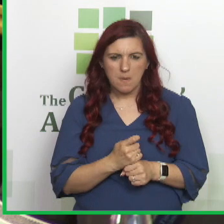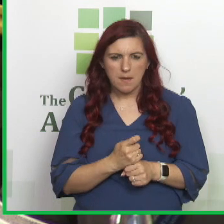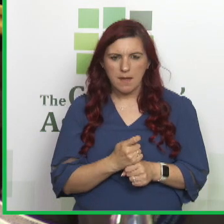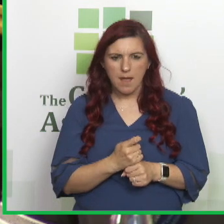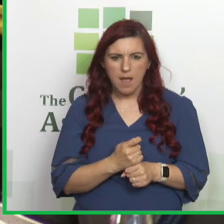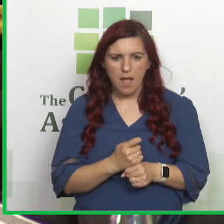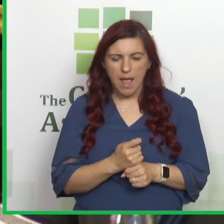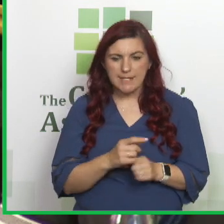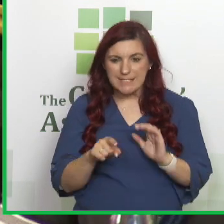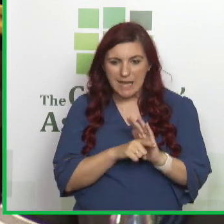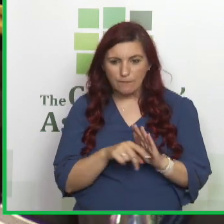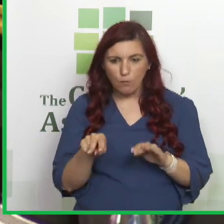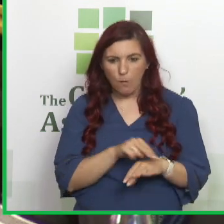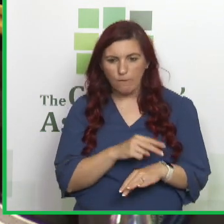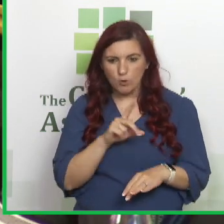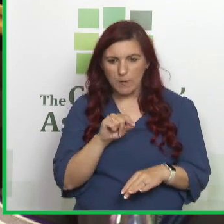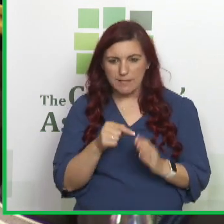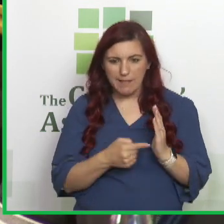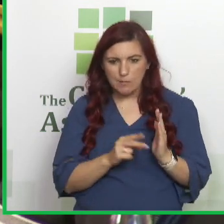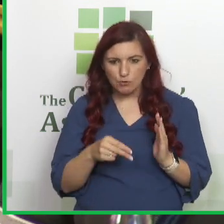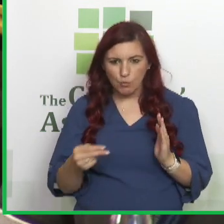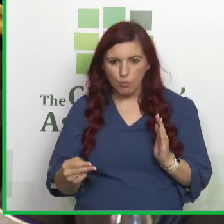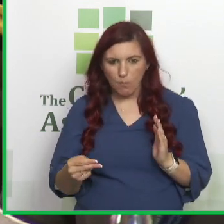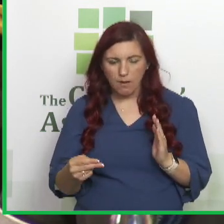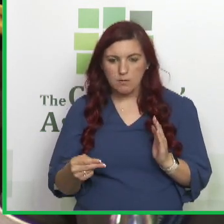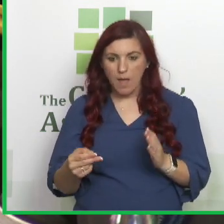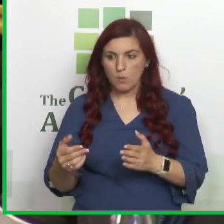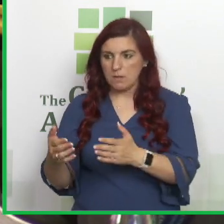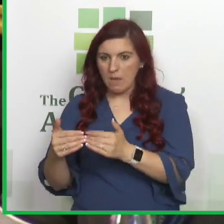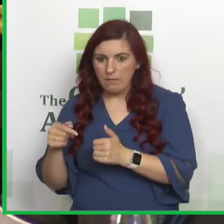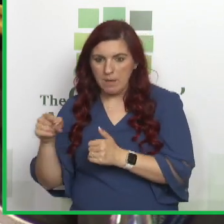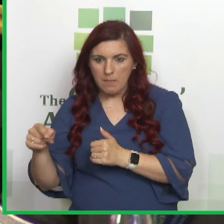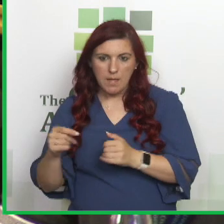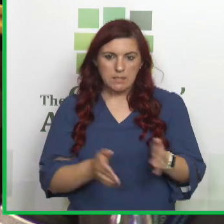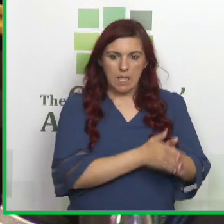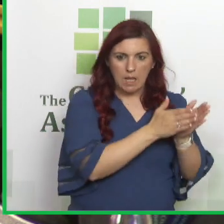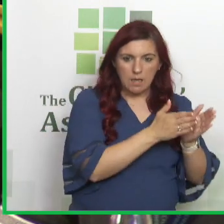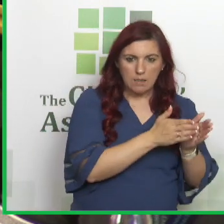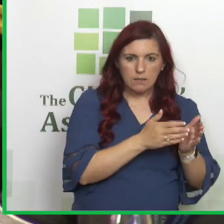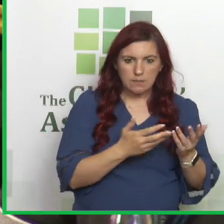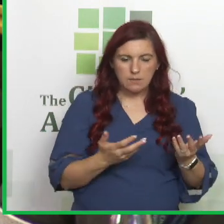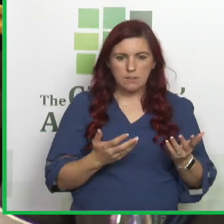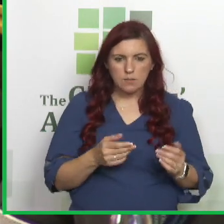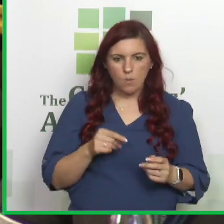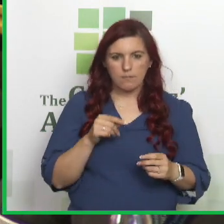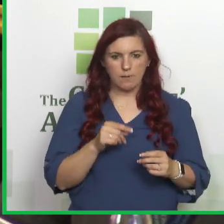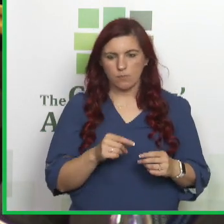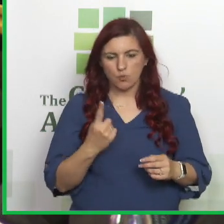over €20,000. And I suppose them guys want their money, and you've got to find ways to get it, you